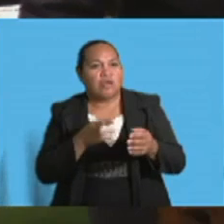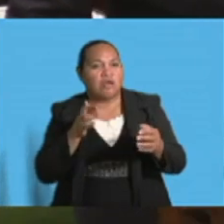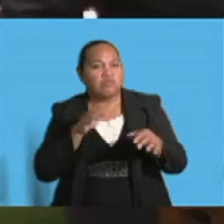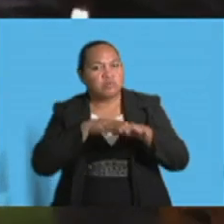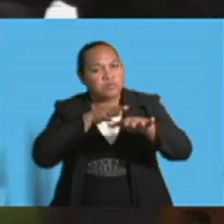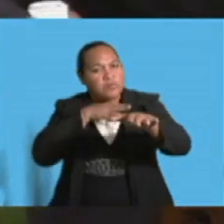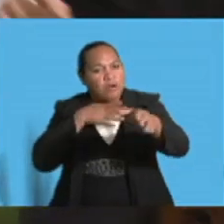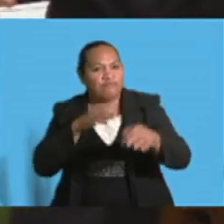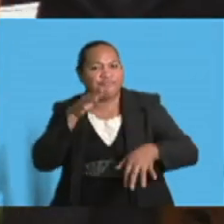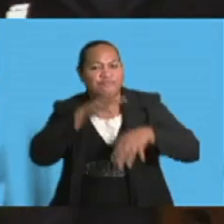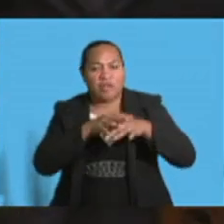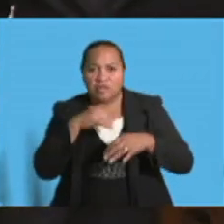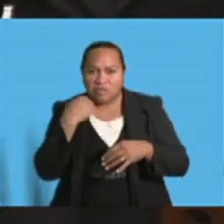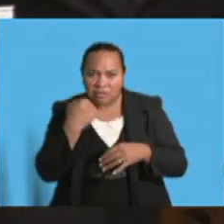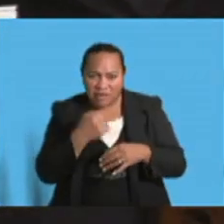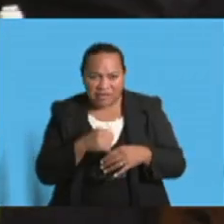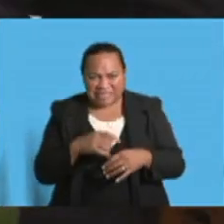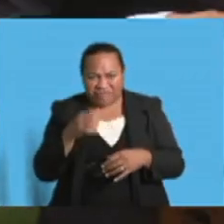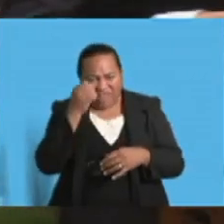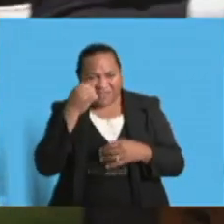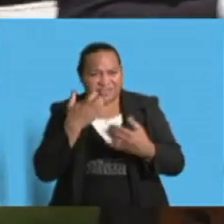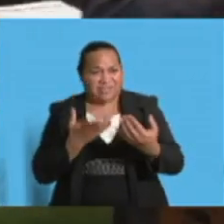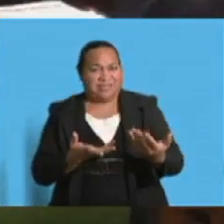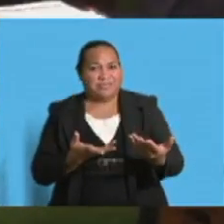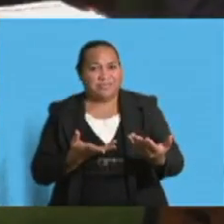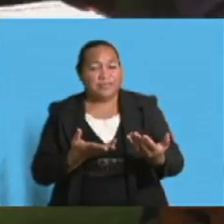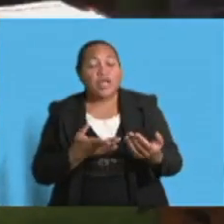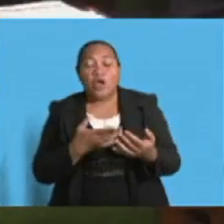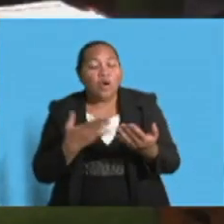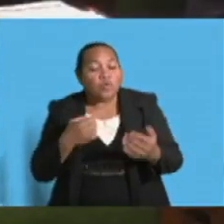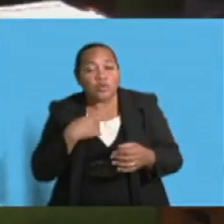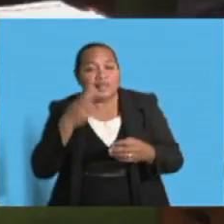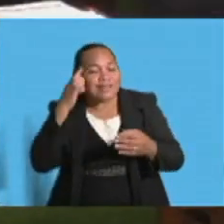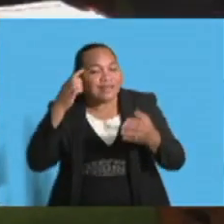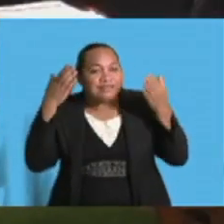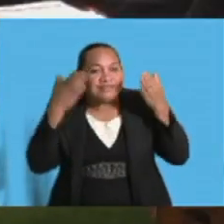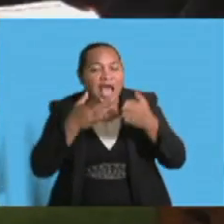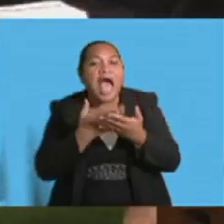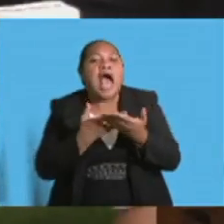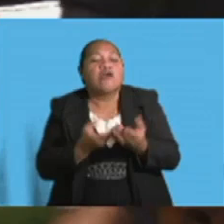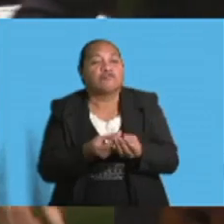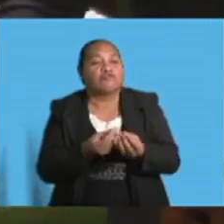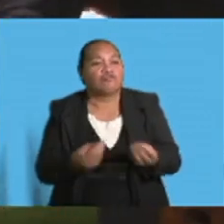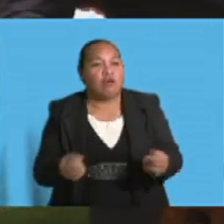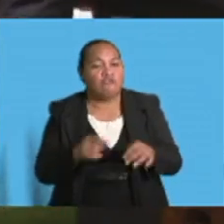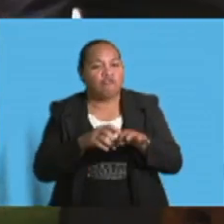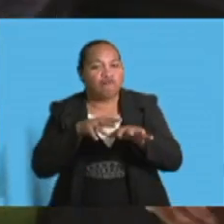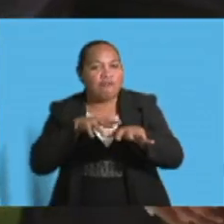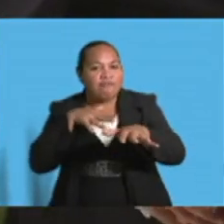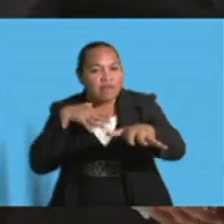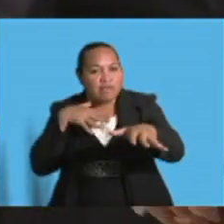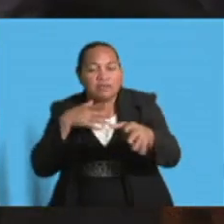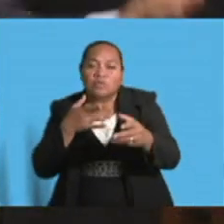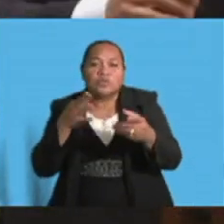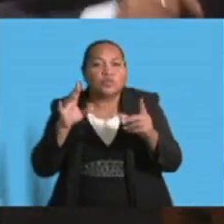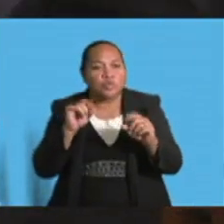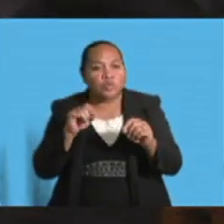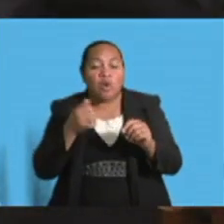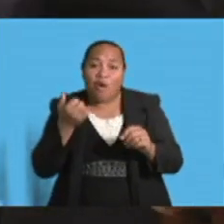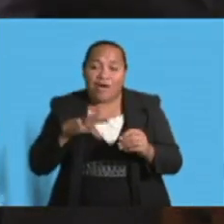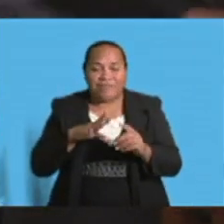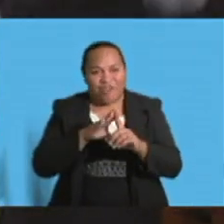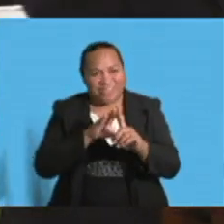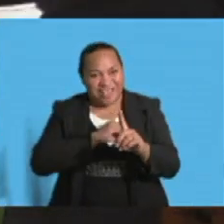Madam Speaker, what really should be spoken about is how we're going to solve the traffic congestion. We have already mentioned in this Parliament, Madam Speaker. For